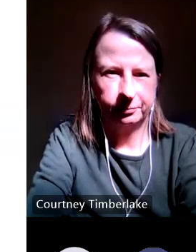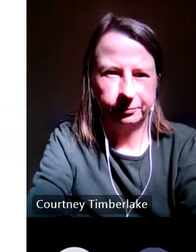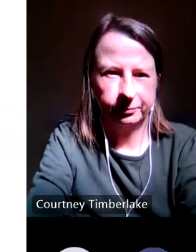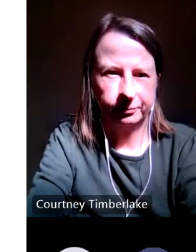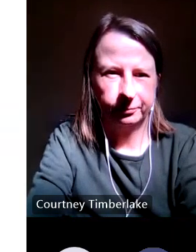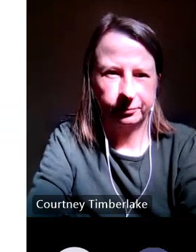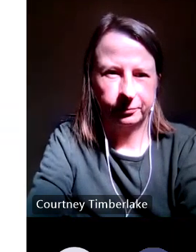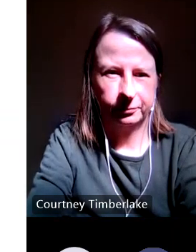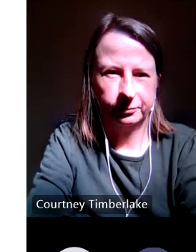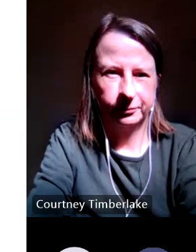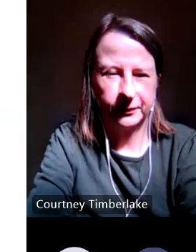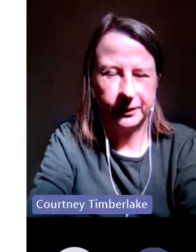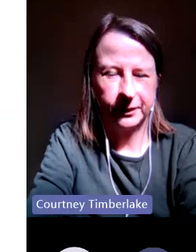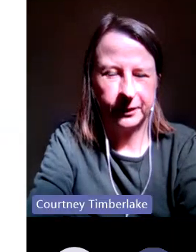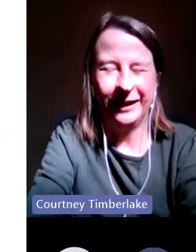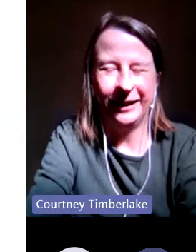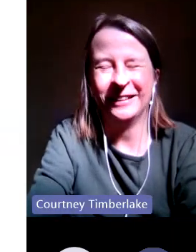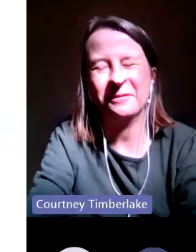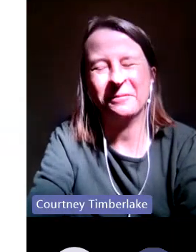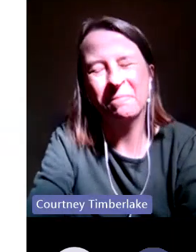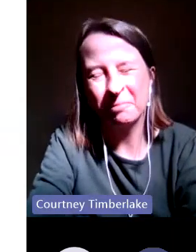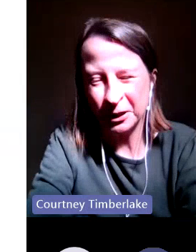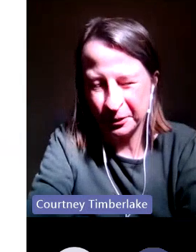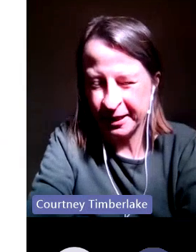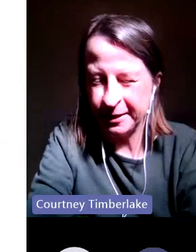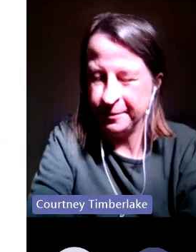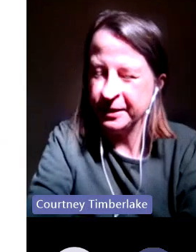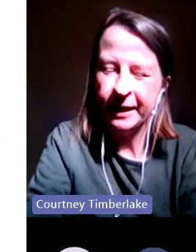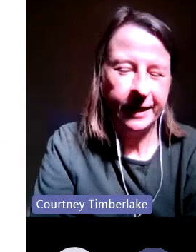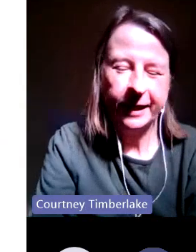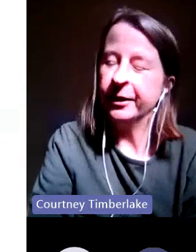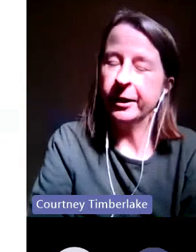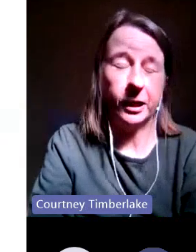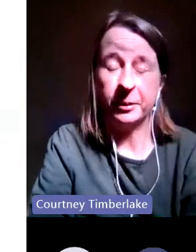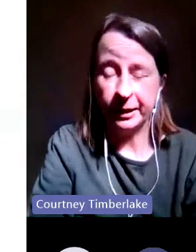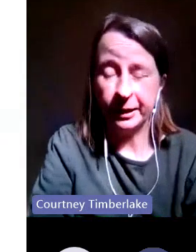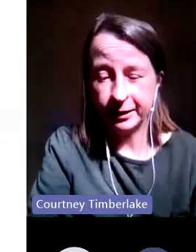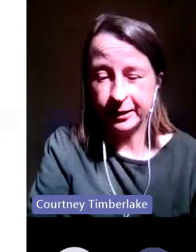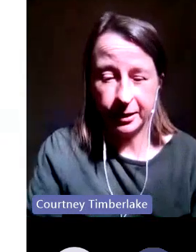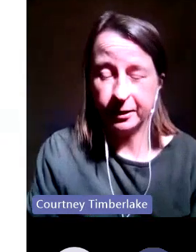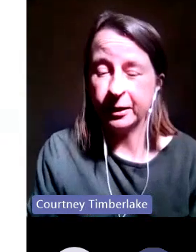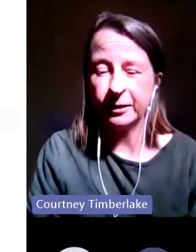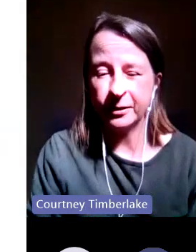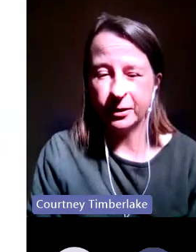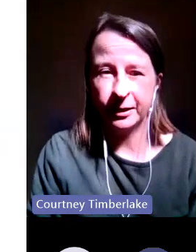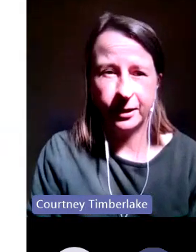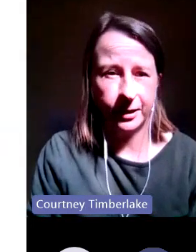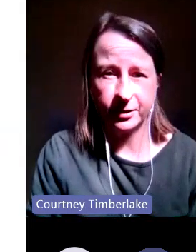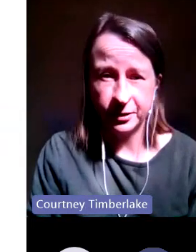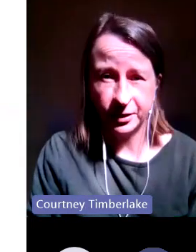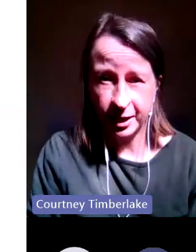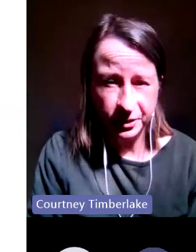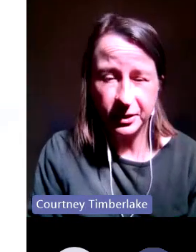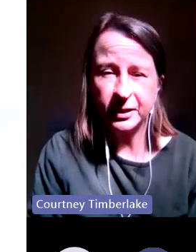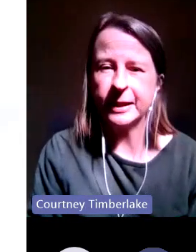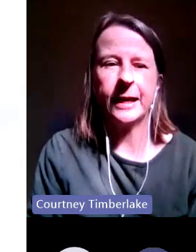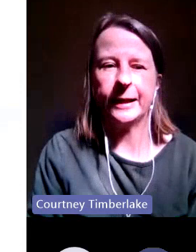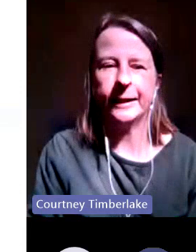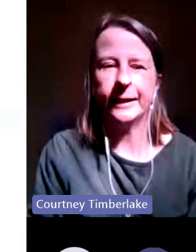having lived through this painfully? Multiple times. No, I mean, I think that is an